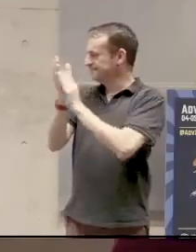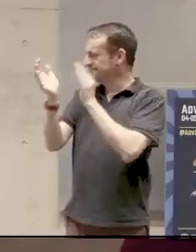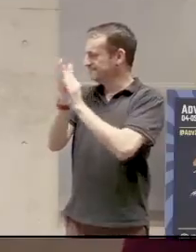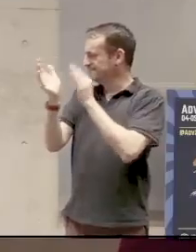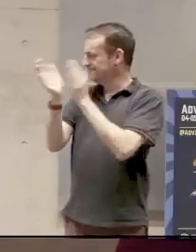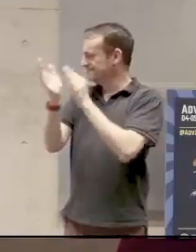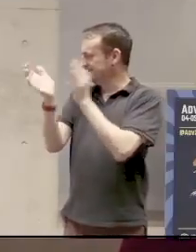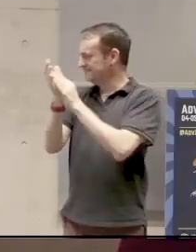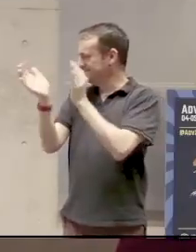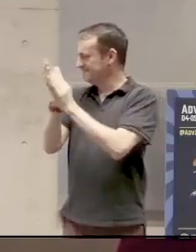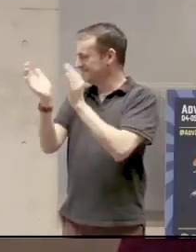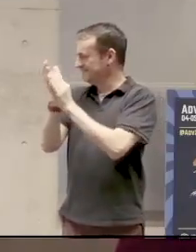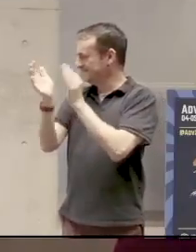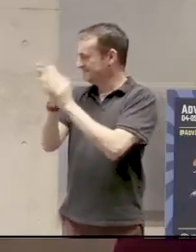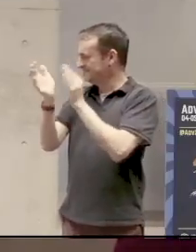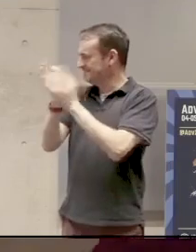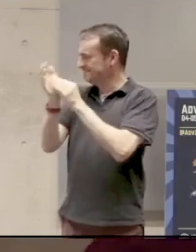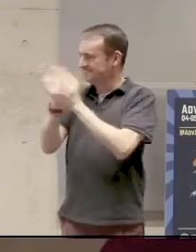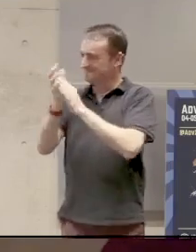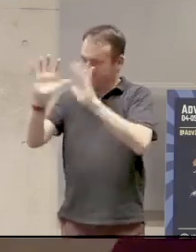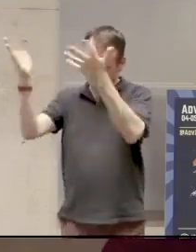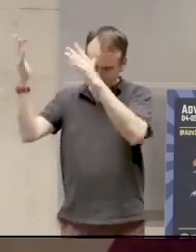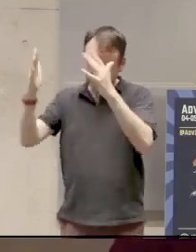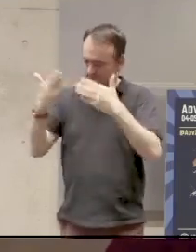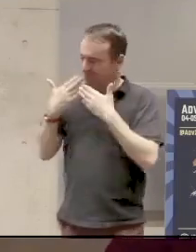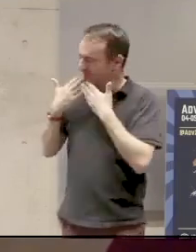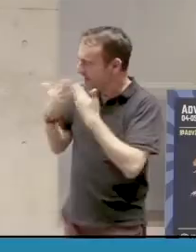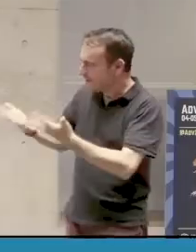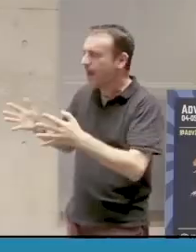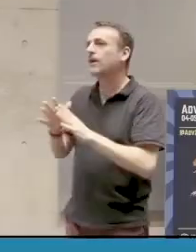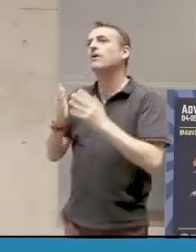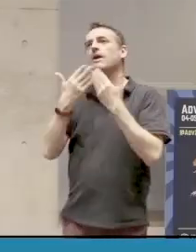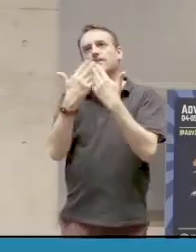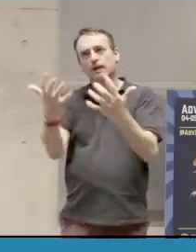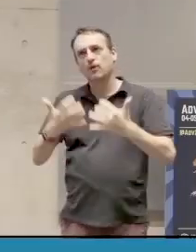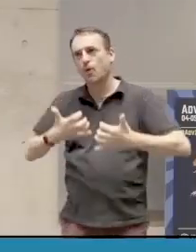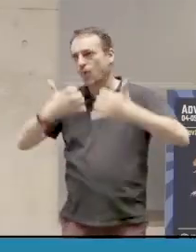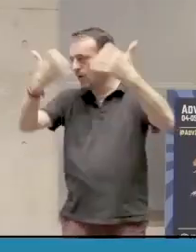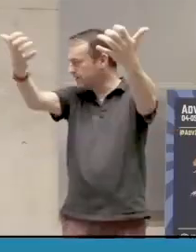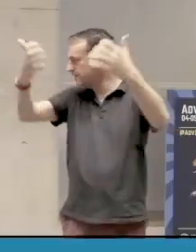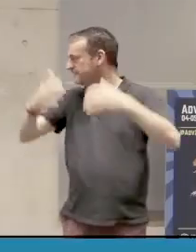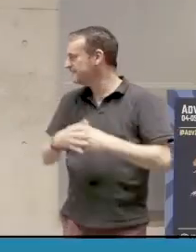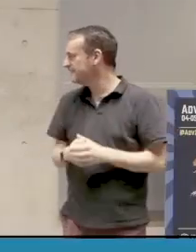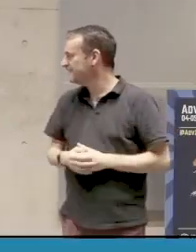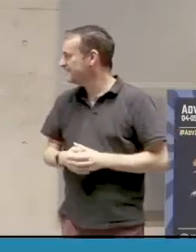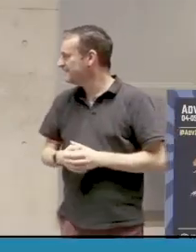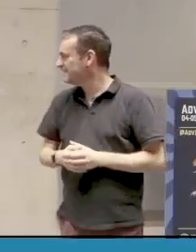Richard. This has been the Adventurers Tavern. See you